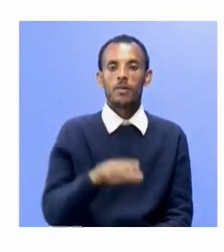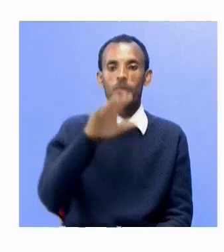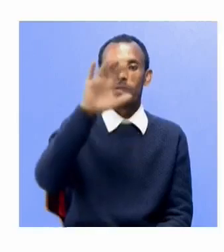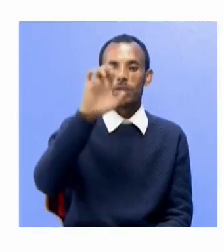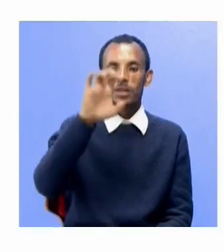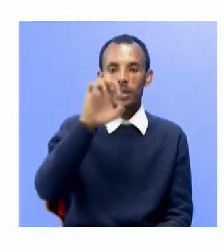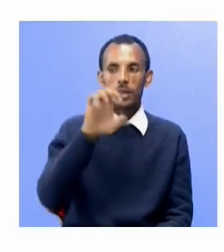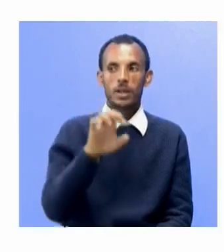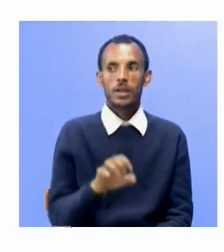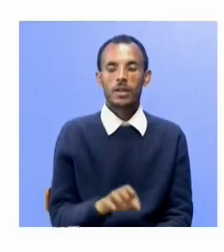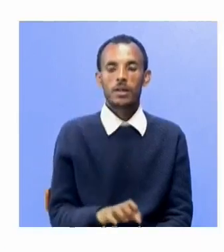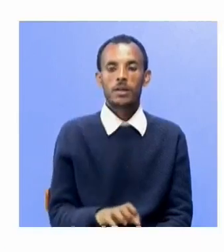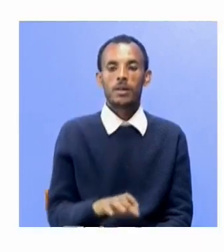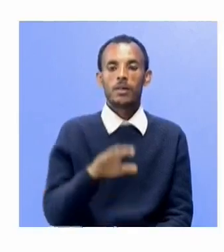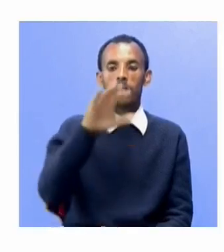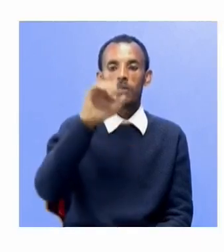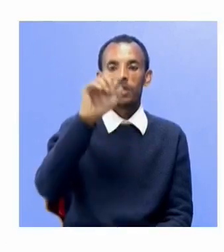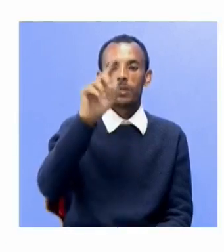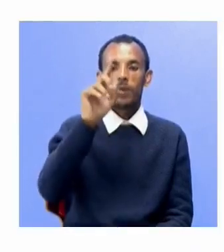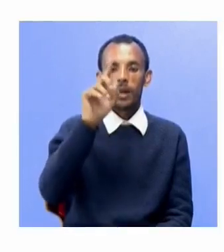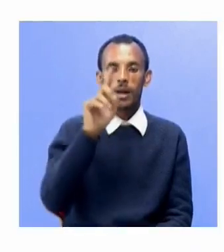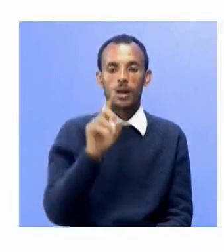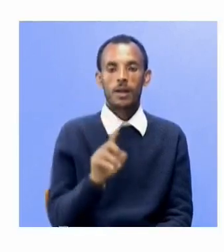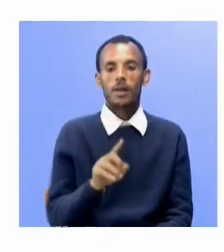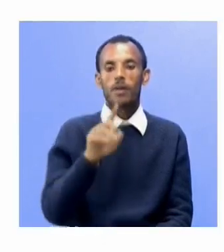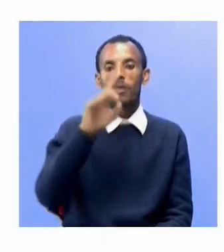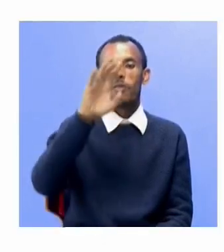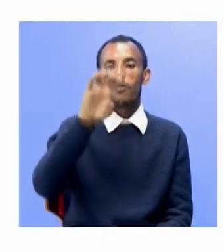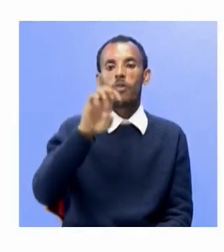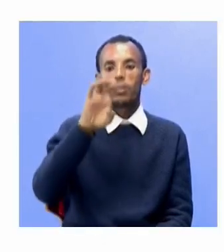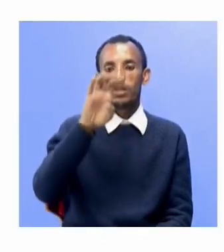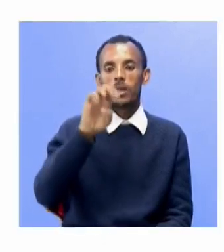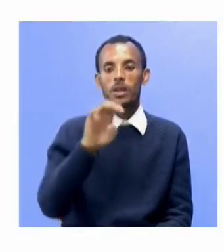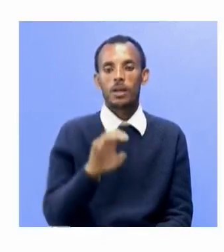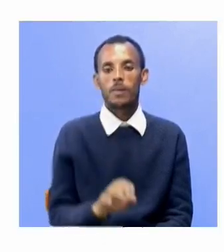40, 41, 40,